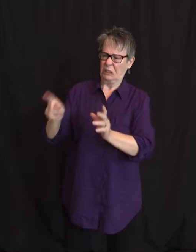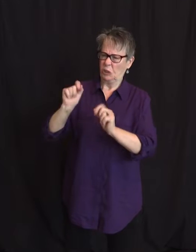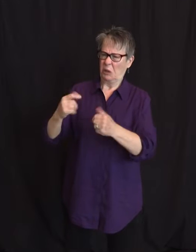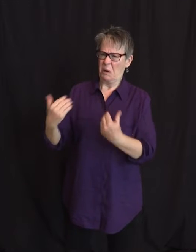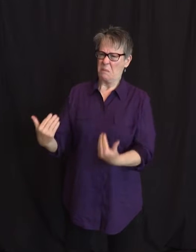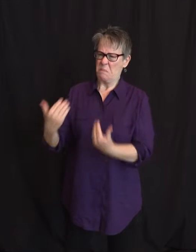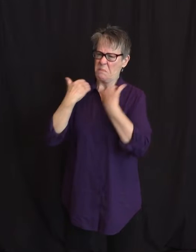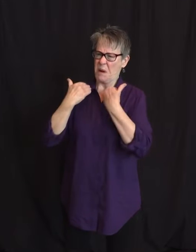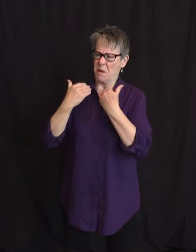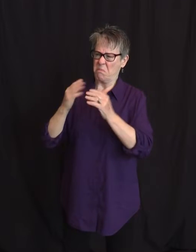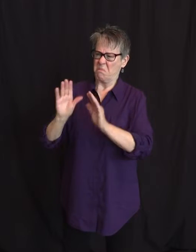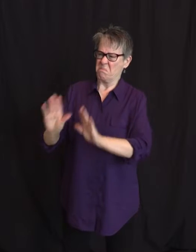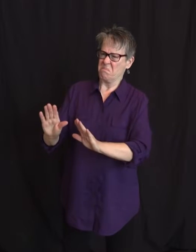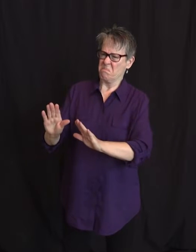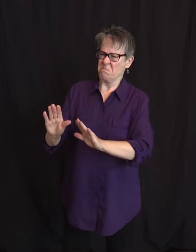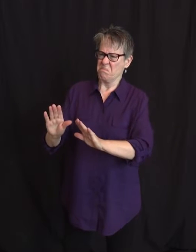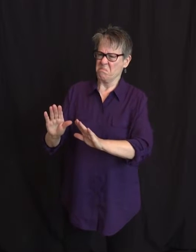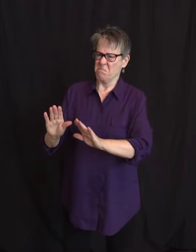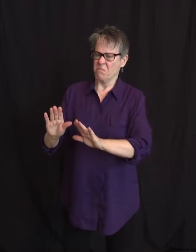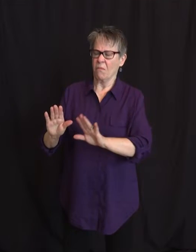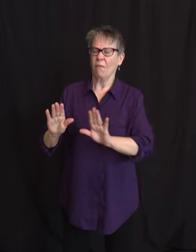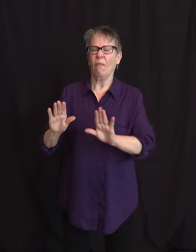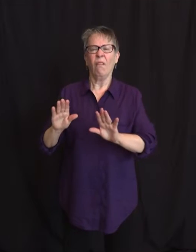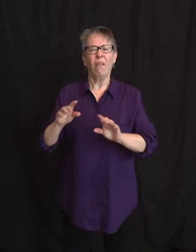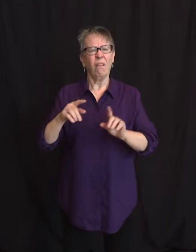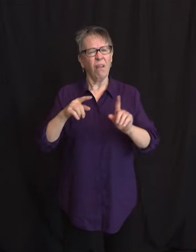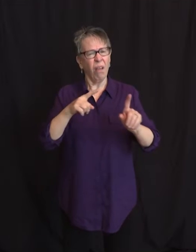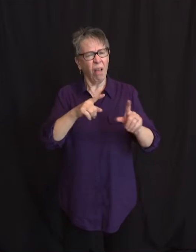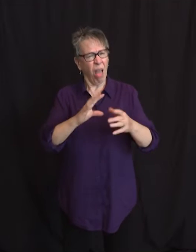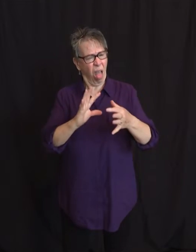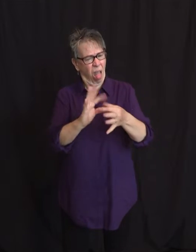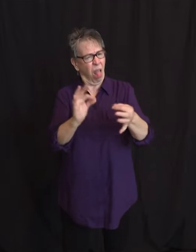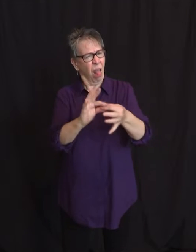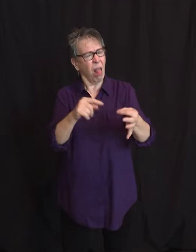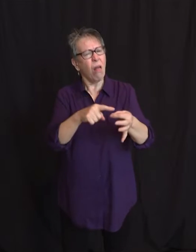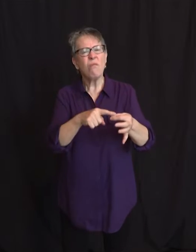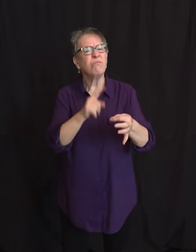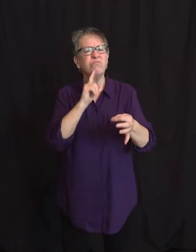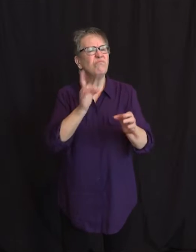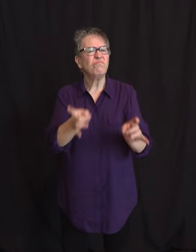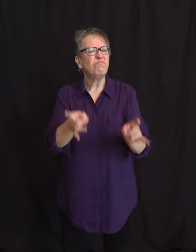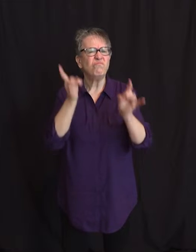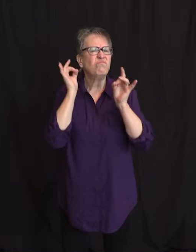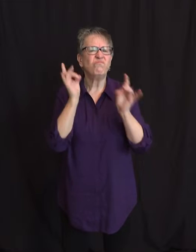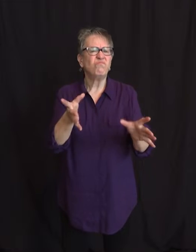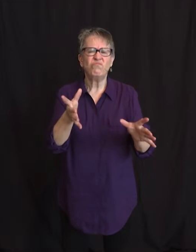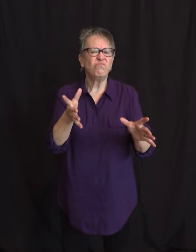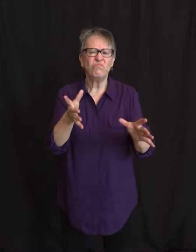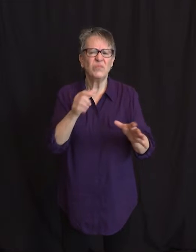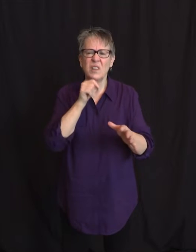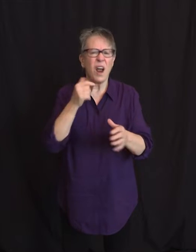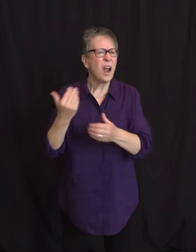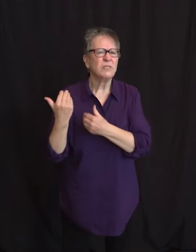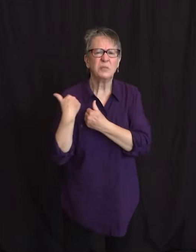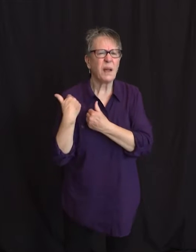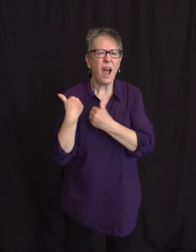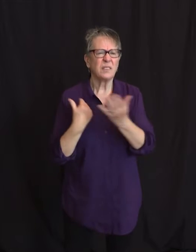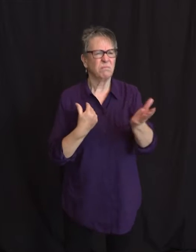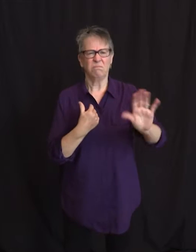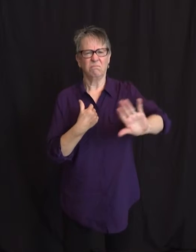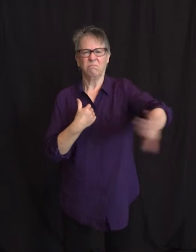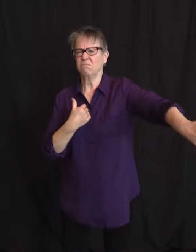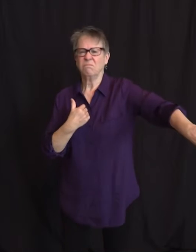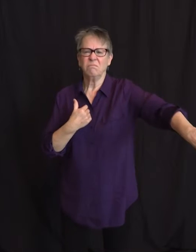also unsustainable. Irresponsible because, after all, it is states like New Jersey that create the economic wealth